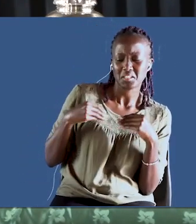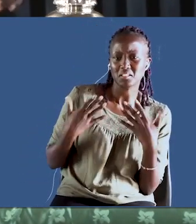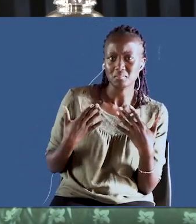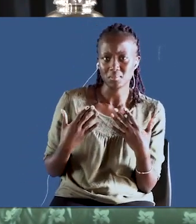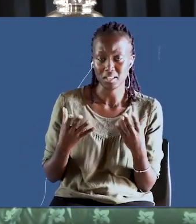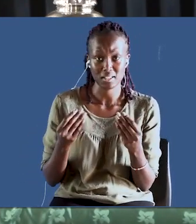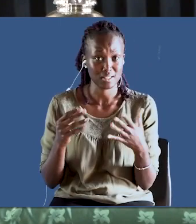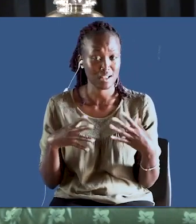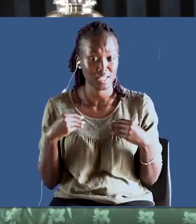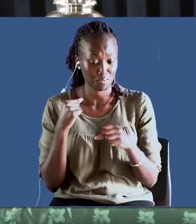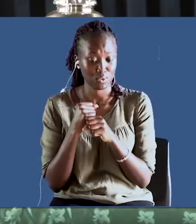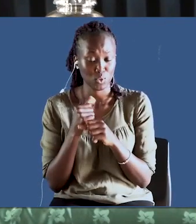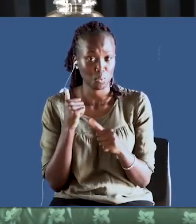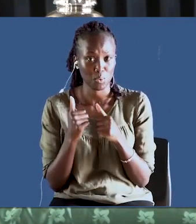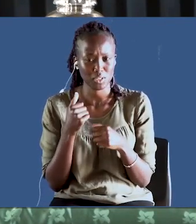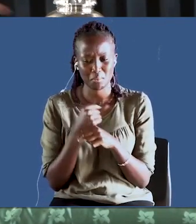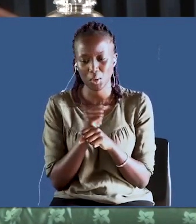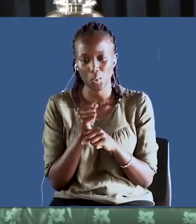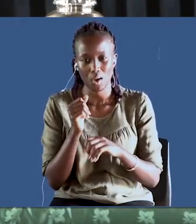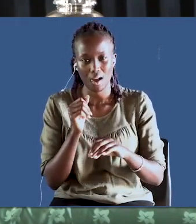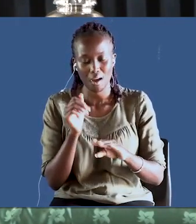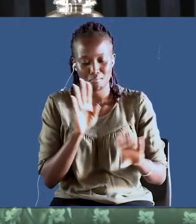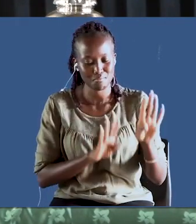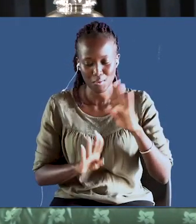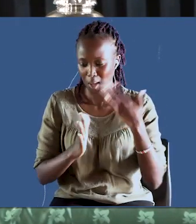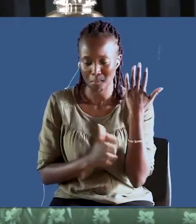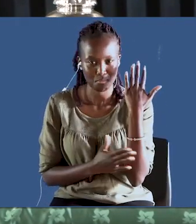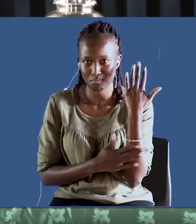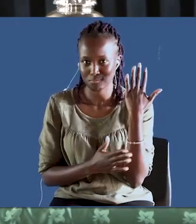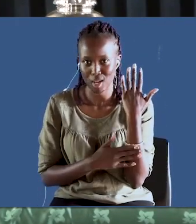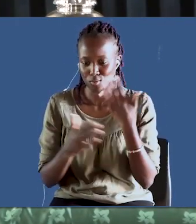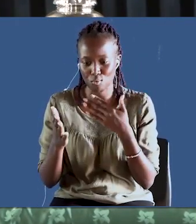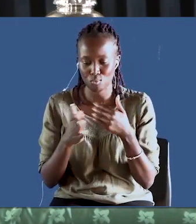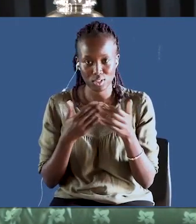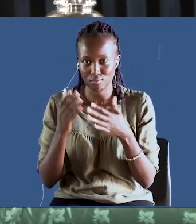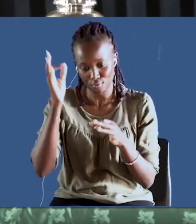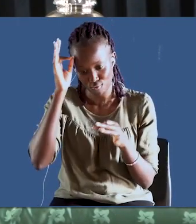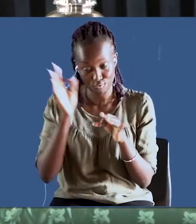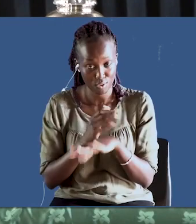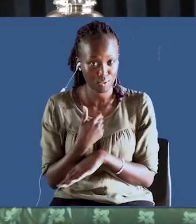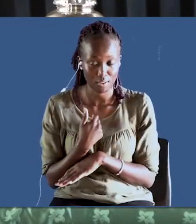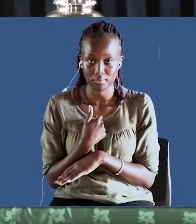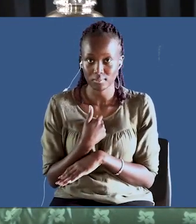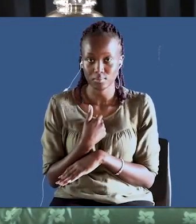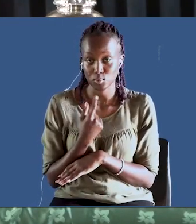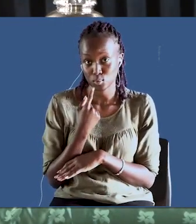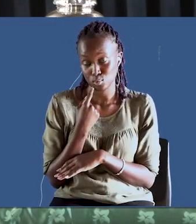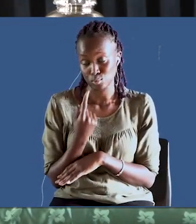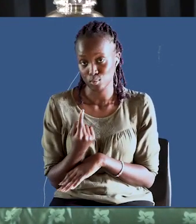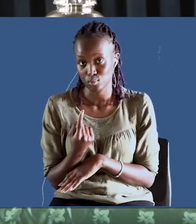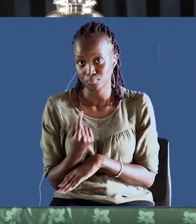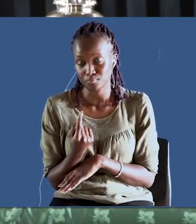will cause you to even do nasty things, regardless of your faith as a believer. And so,